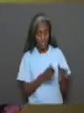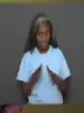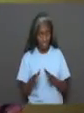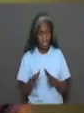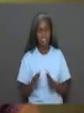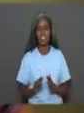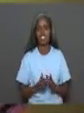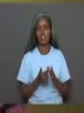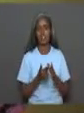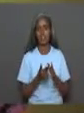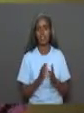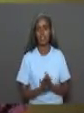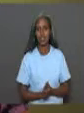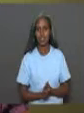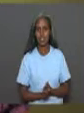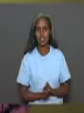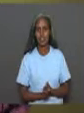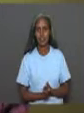ready, let us get started.